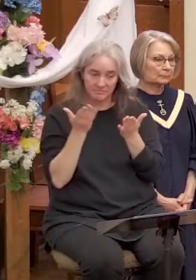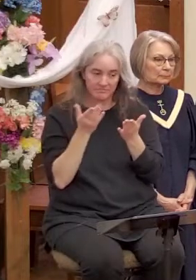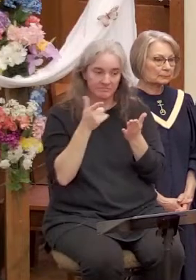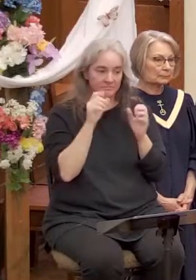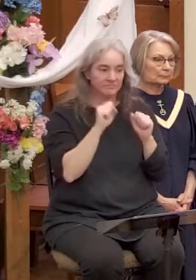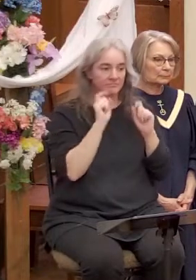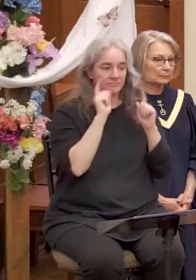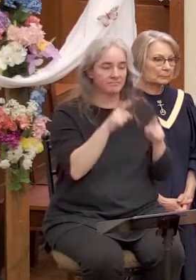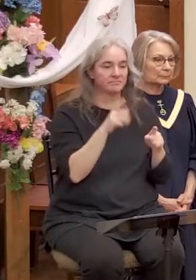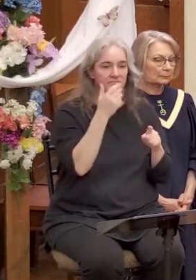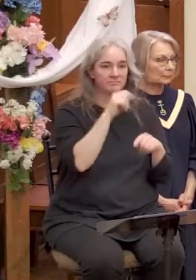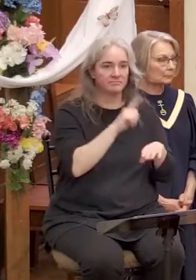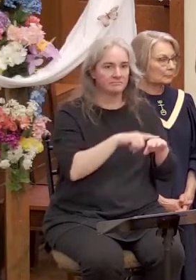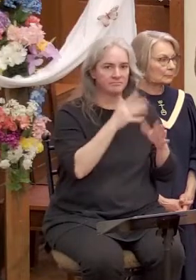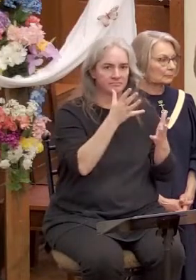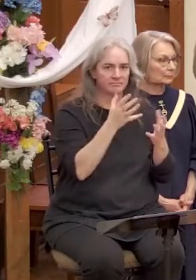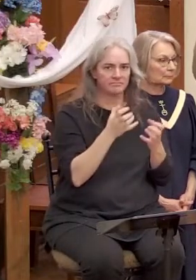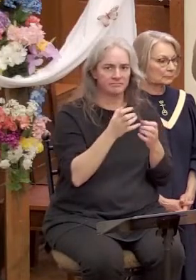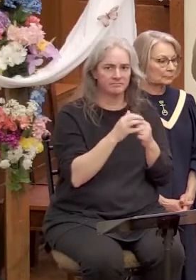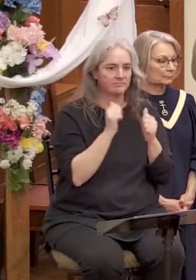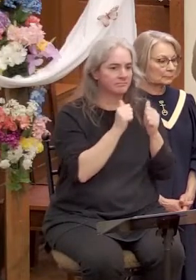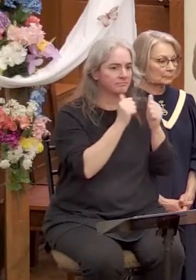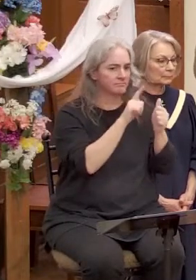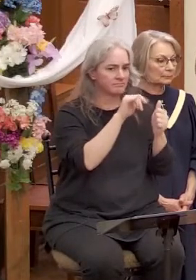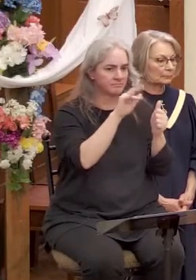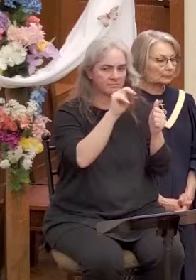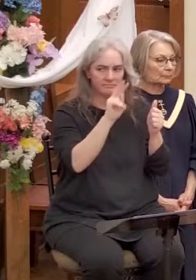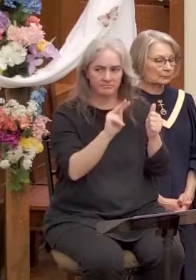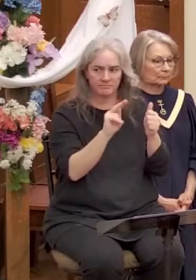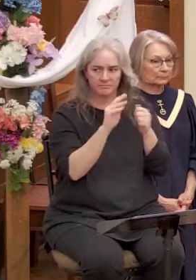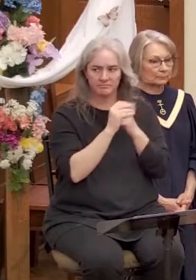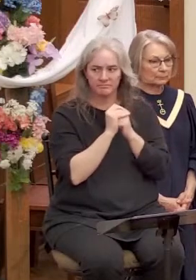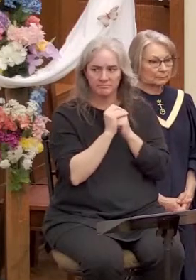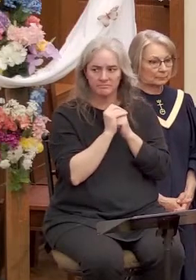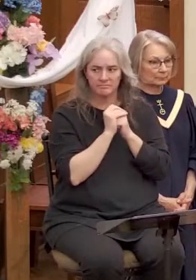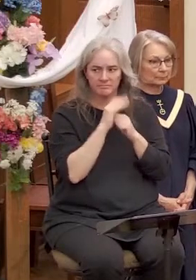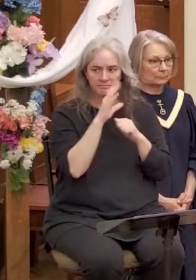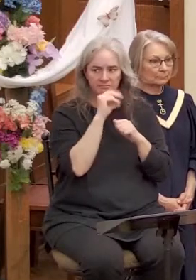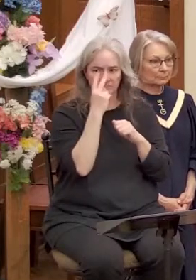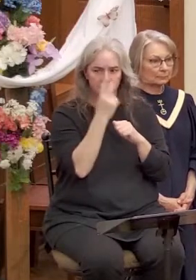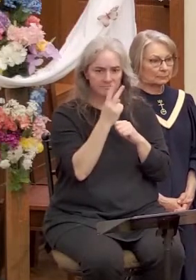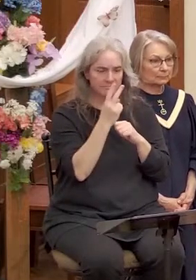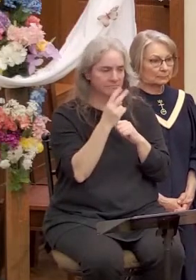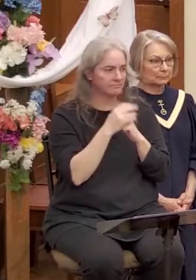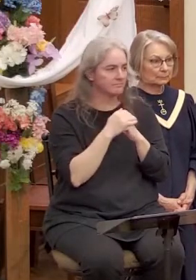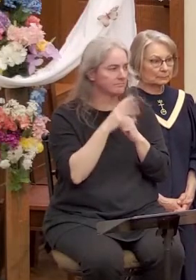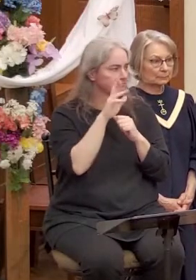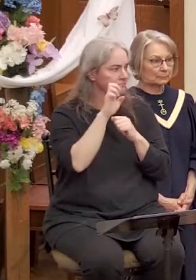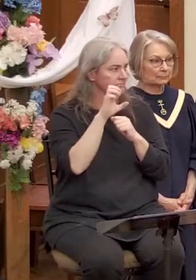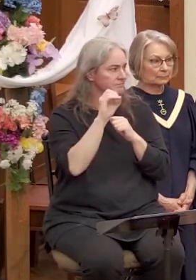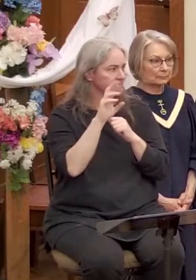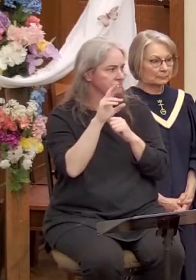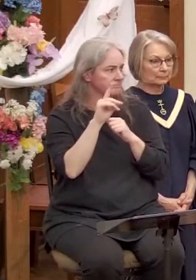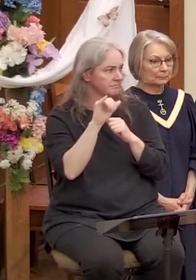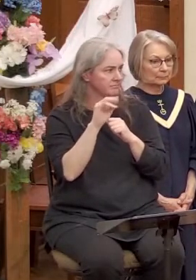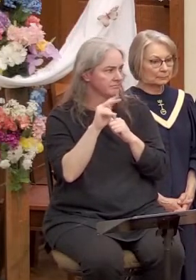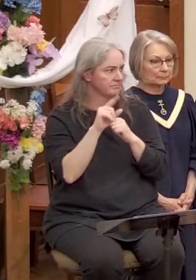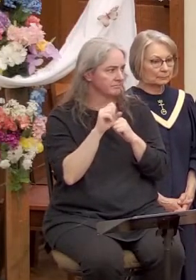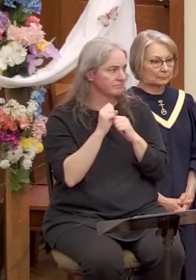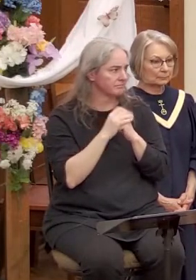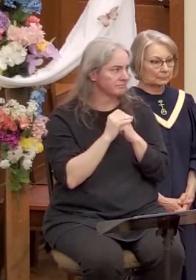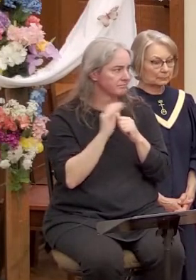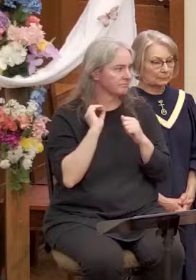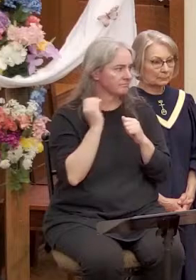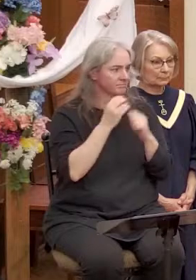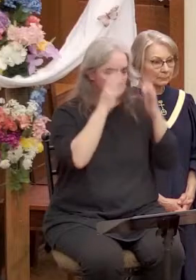can go out anytime you want, follow the link, and see and view the recordings. Our